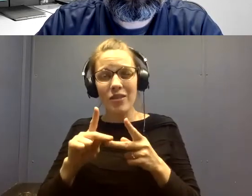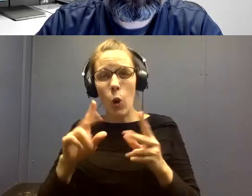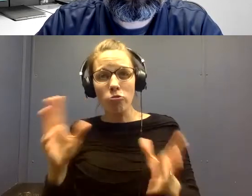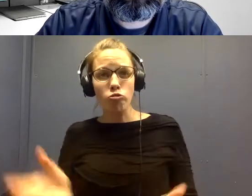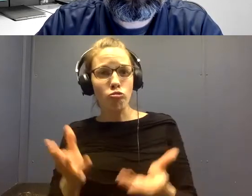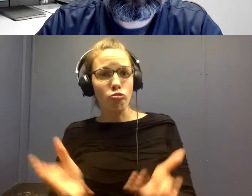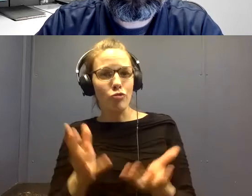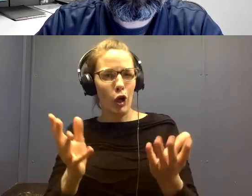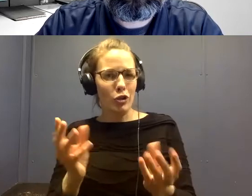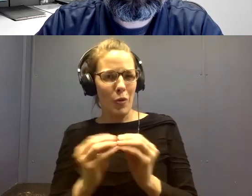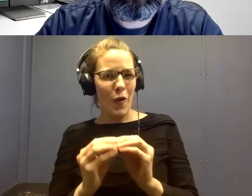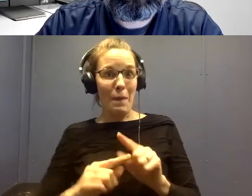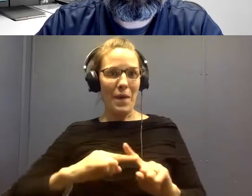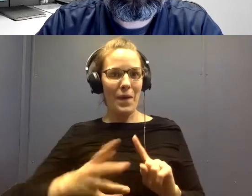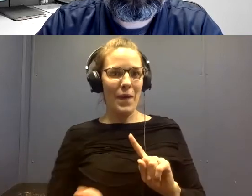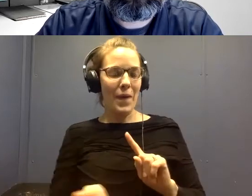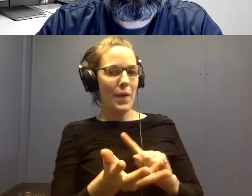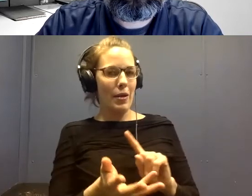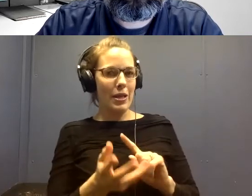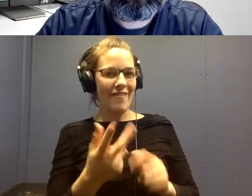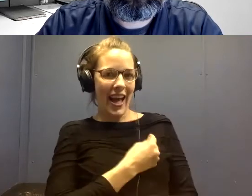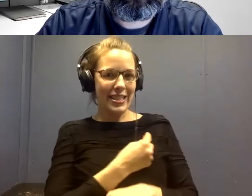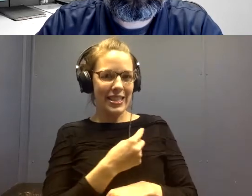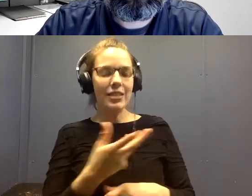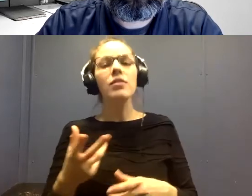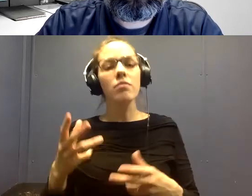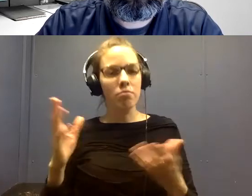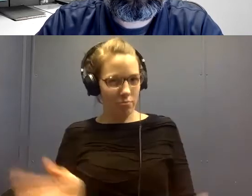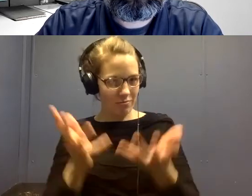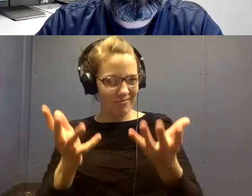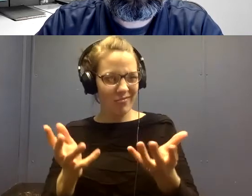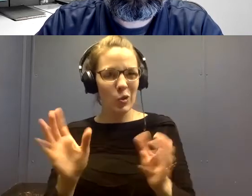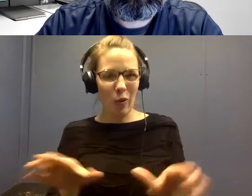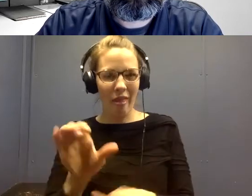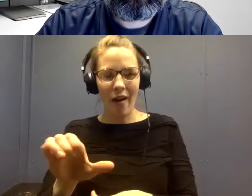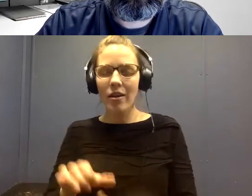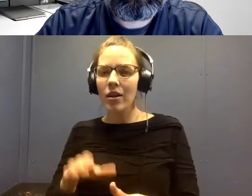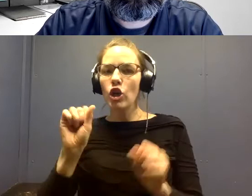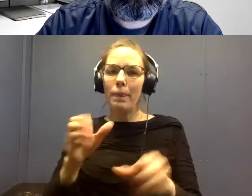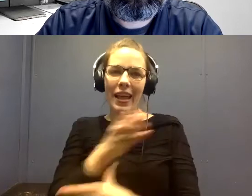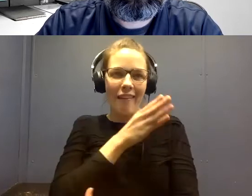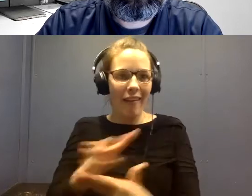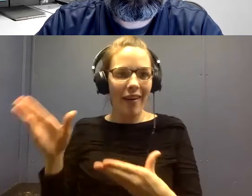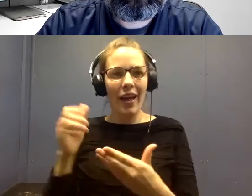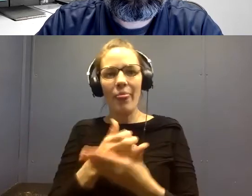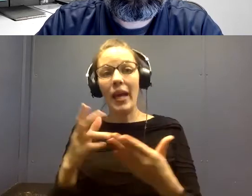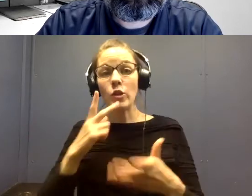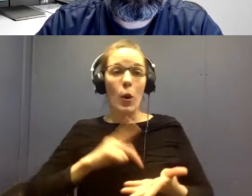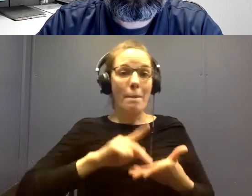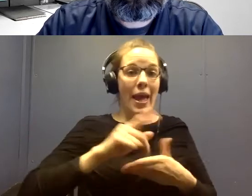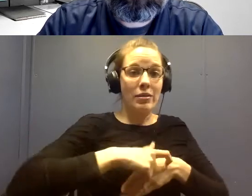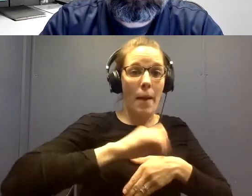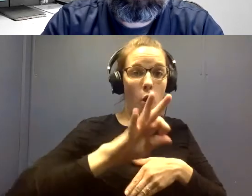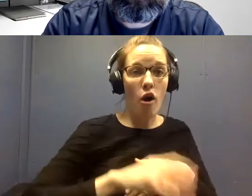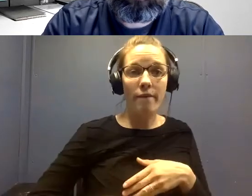your employees to go get a vaccine, we encourage you to do that. That could range from anything from paid time off, just like